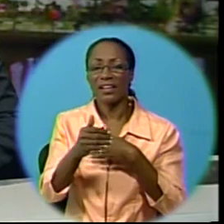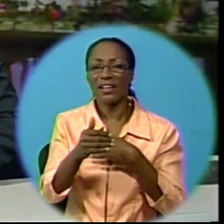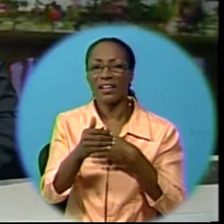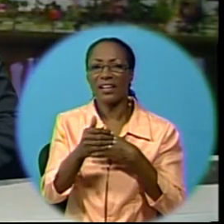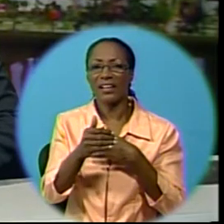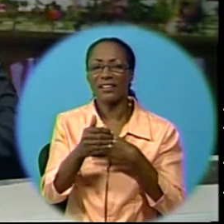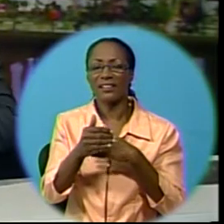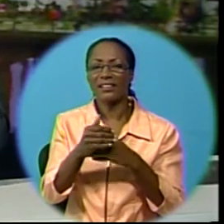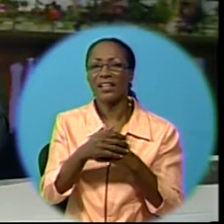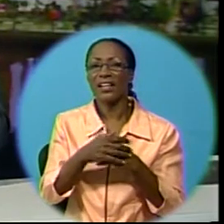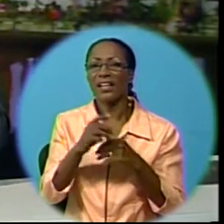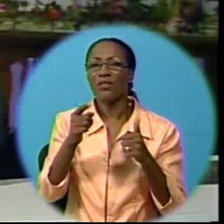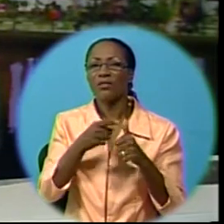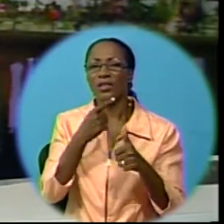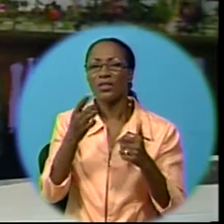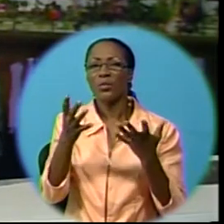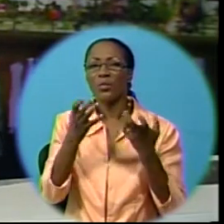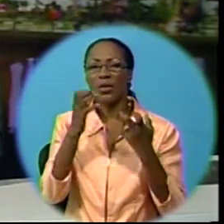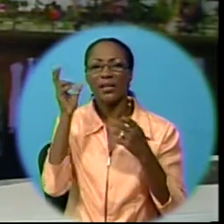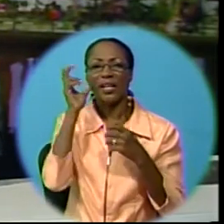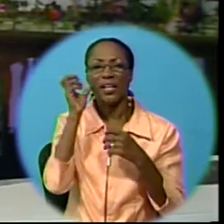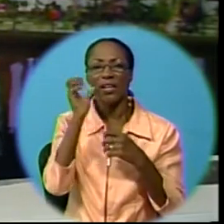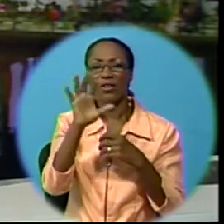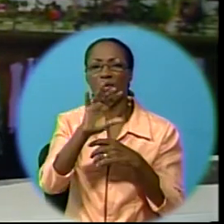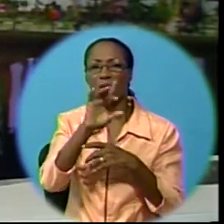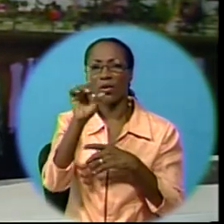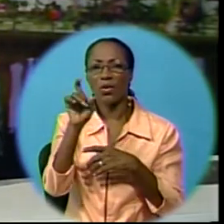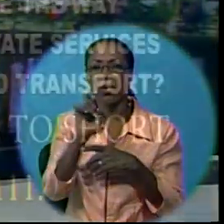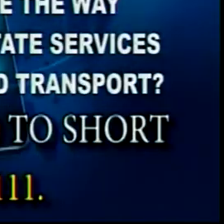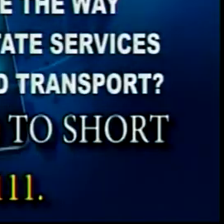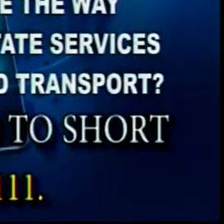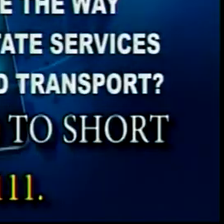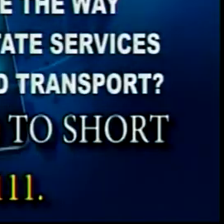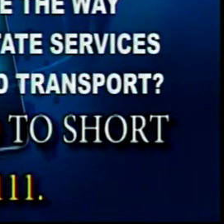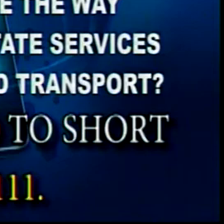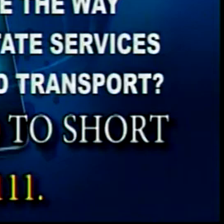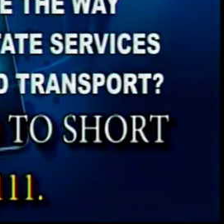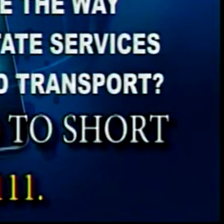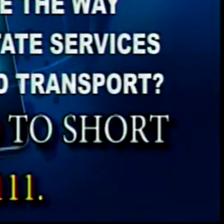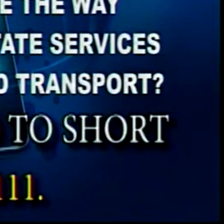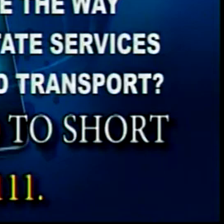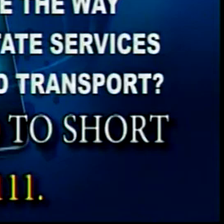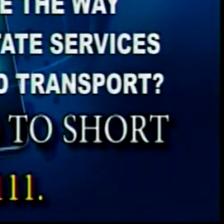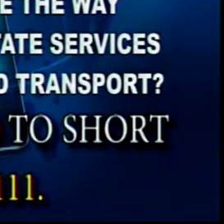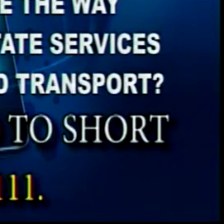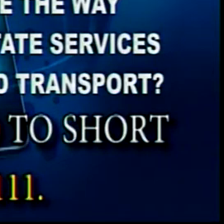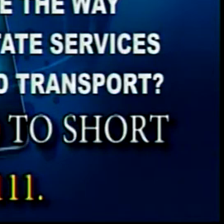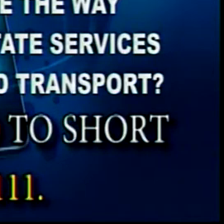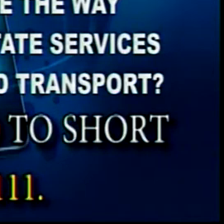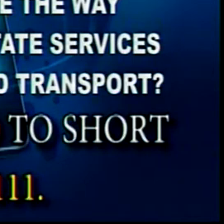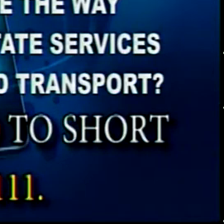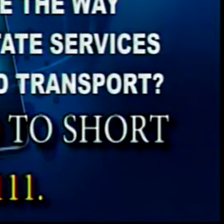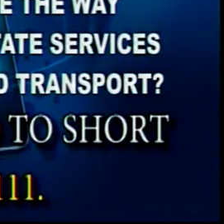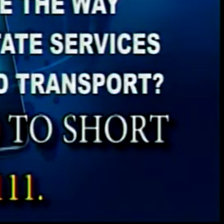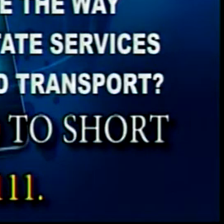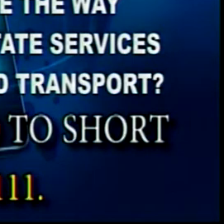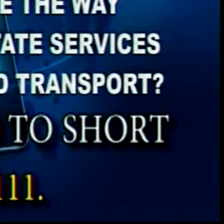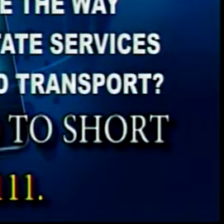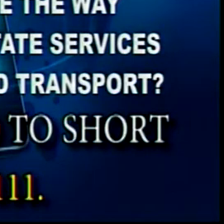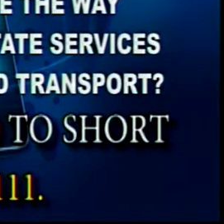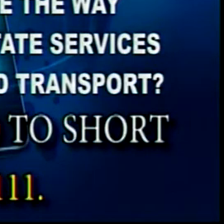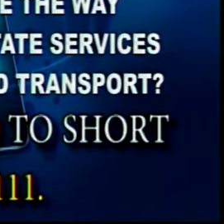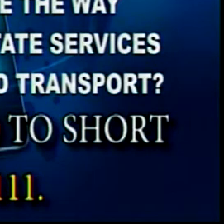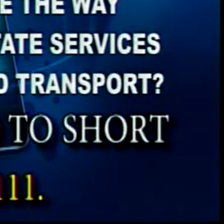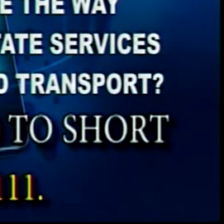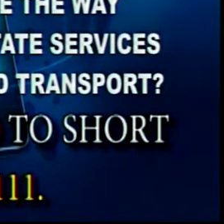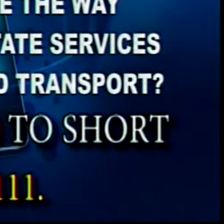come back with regional news, but first we want to hear from you on the question. Do you think public-private set to partnerships are the way forward to